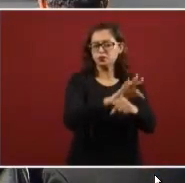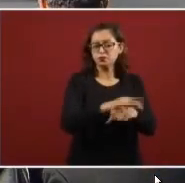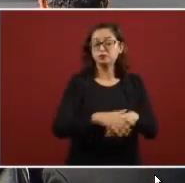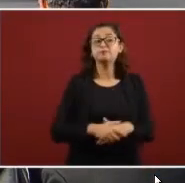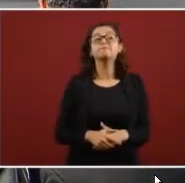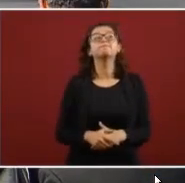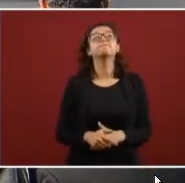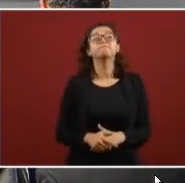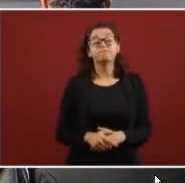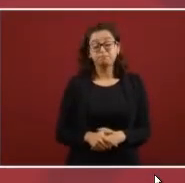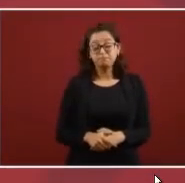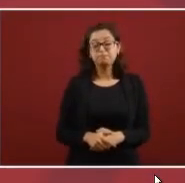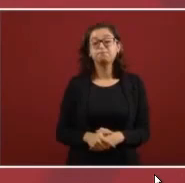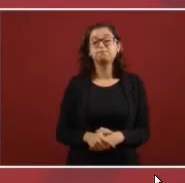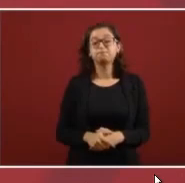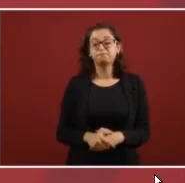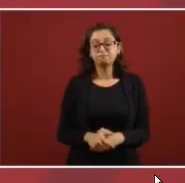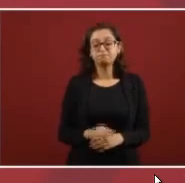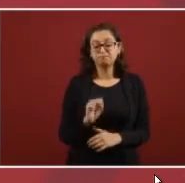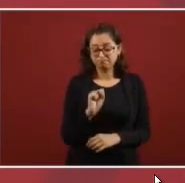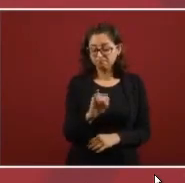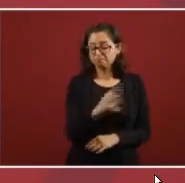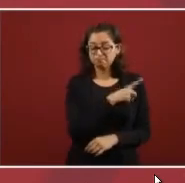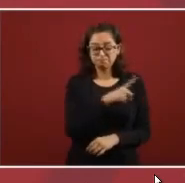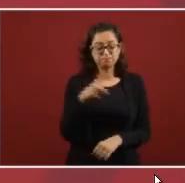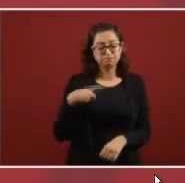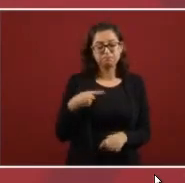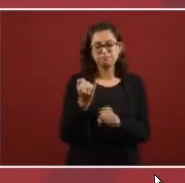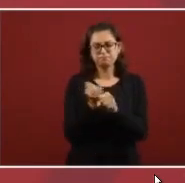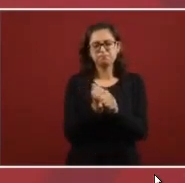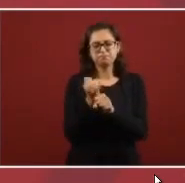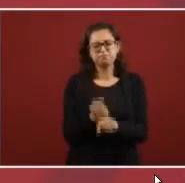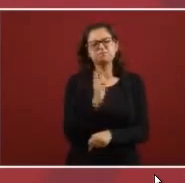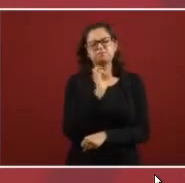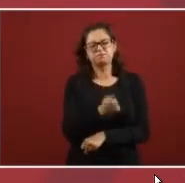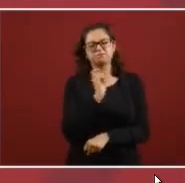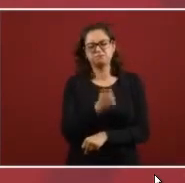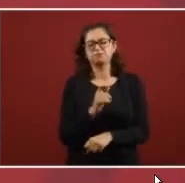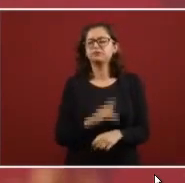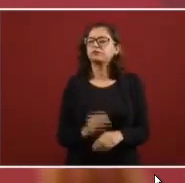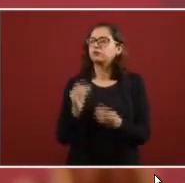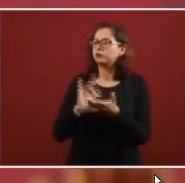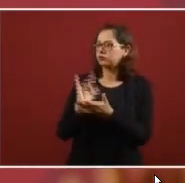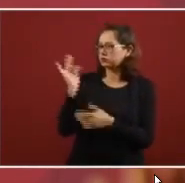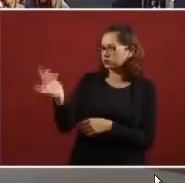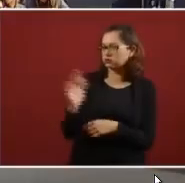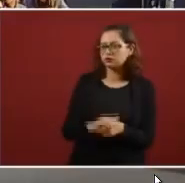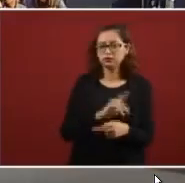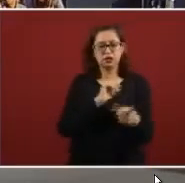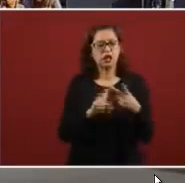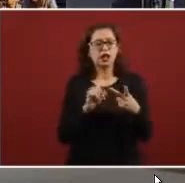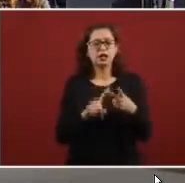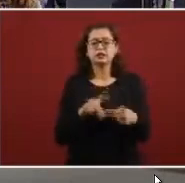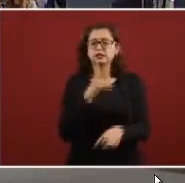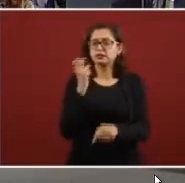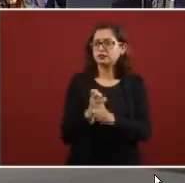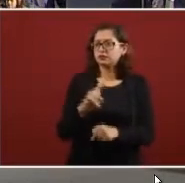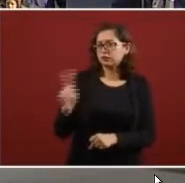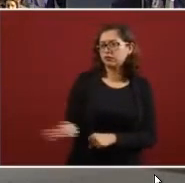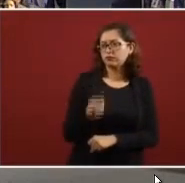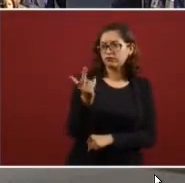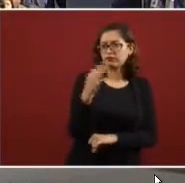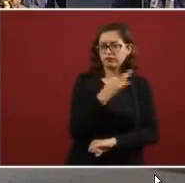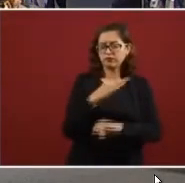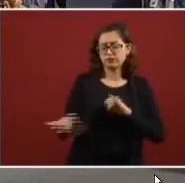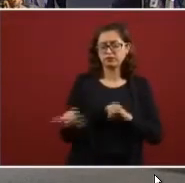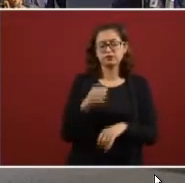Hay que investigar. Let's investigate it. ¿Sabes de qué? Let's see who you're talking about. Mi segunda y última pregunta es, and the last